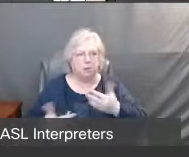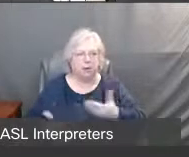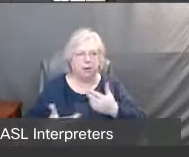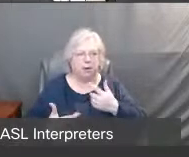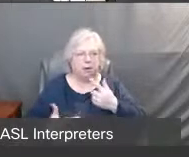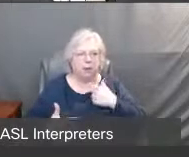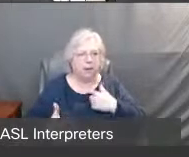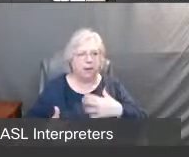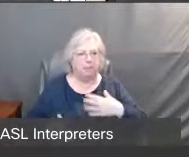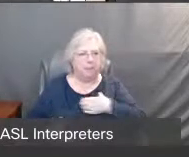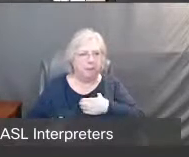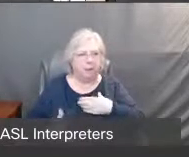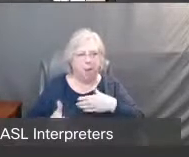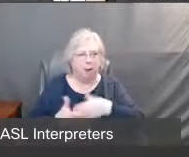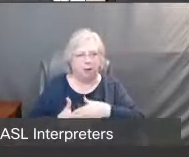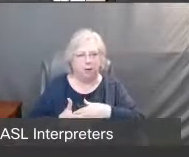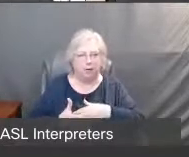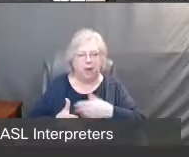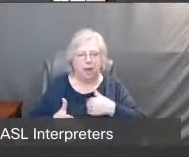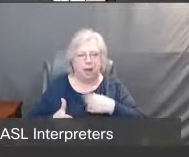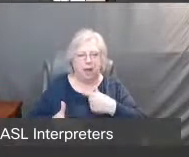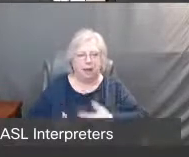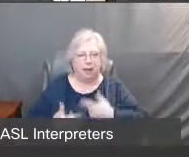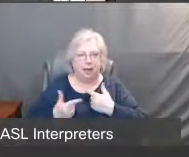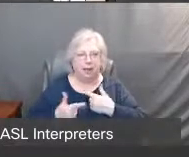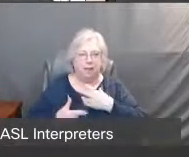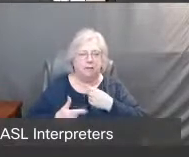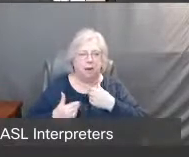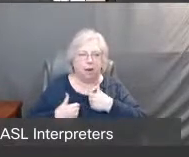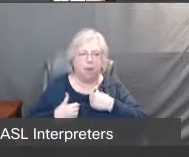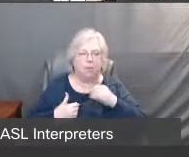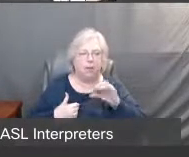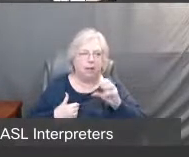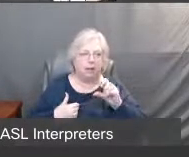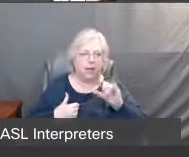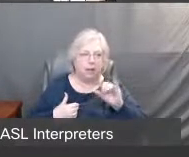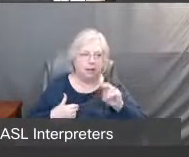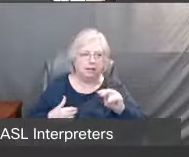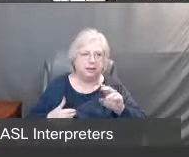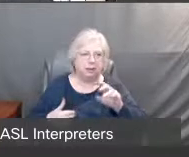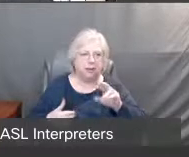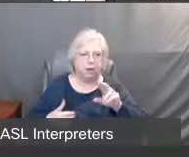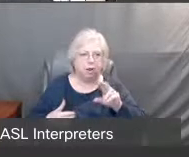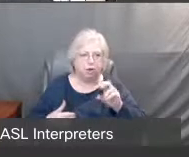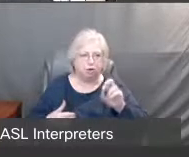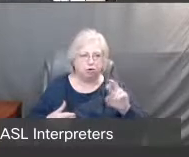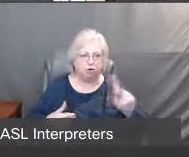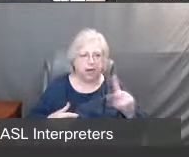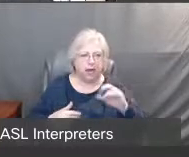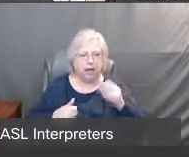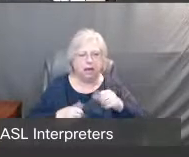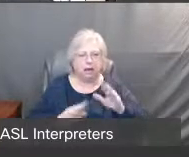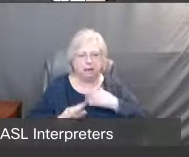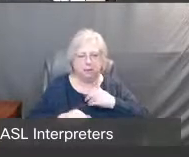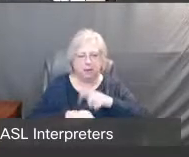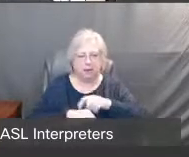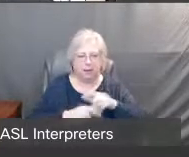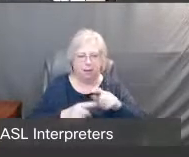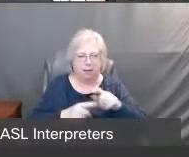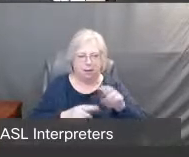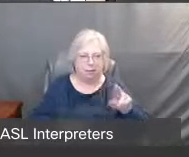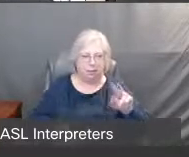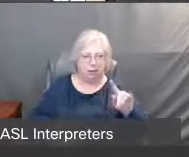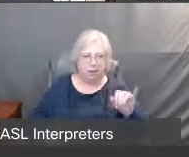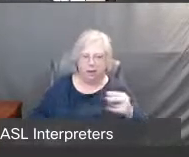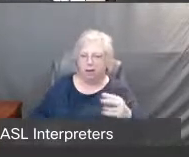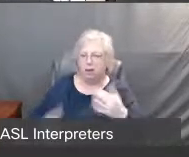I'm opposed. I'm a resident and homeowner at Icing Creek, and I yield my time to Keith. Okay, thank you, Mr. Ike. Appreciate it.